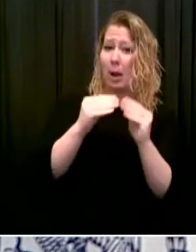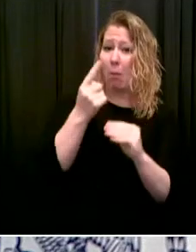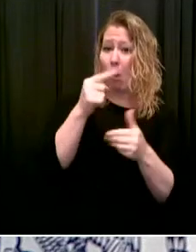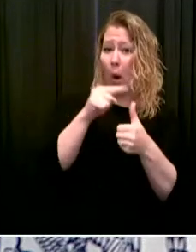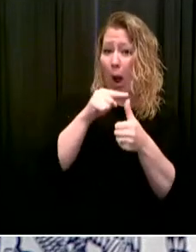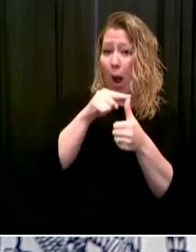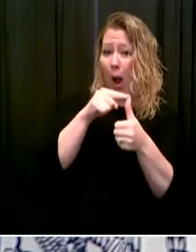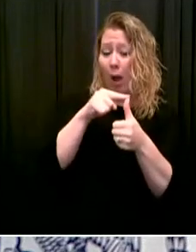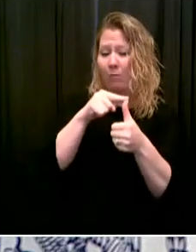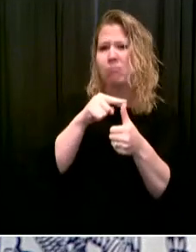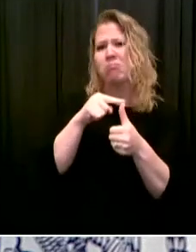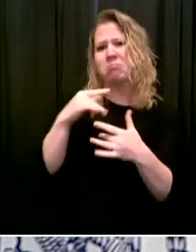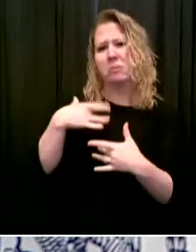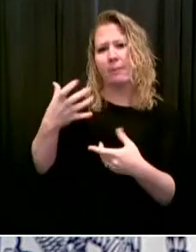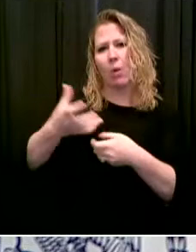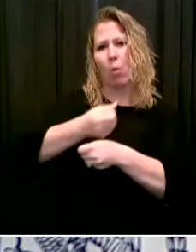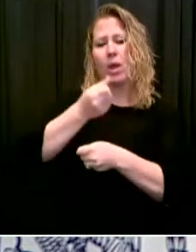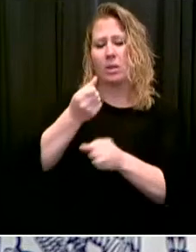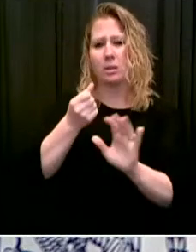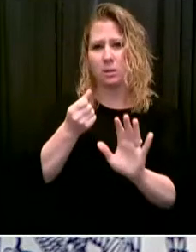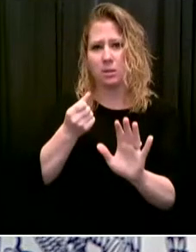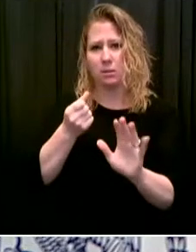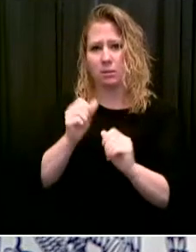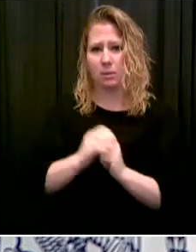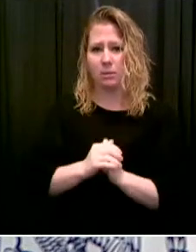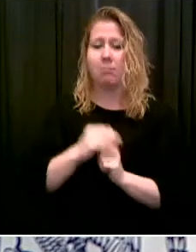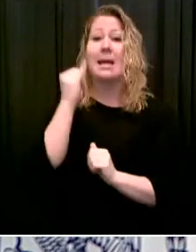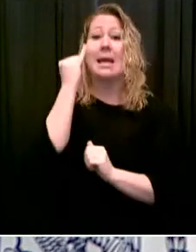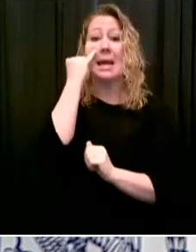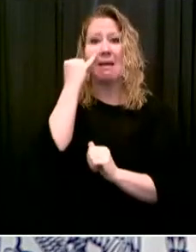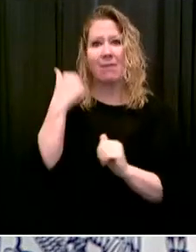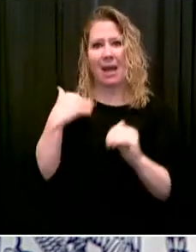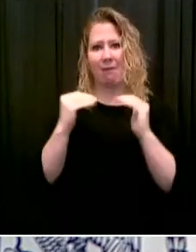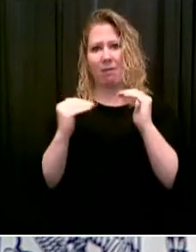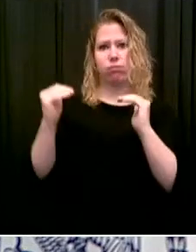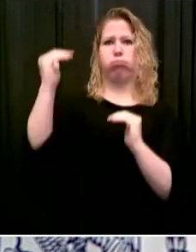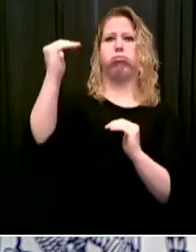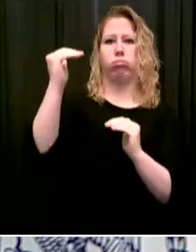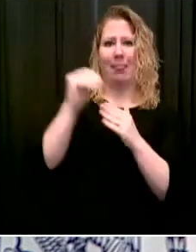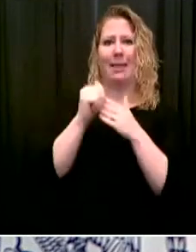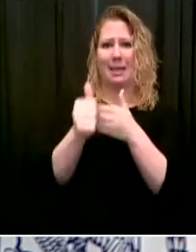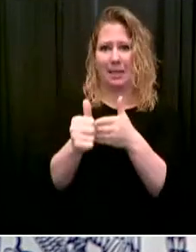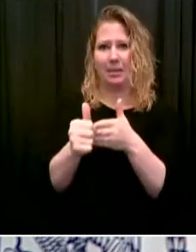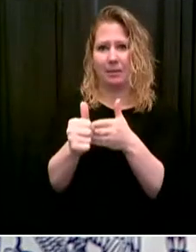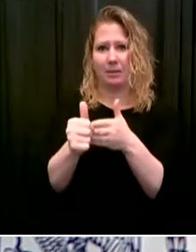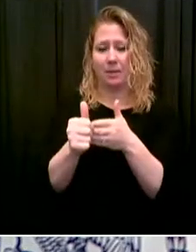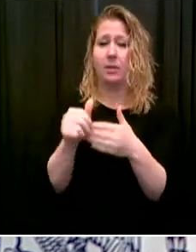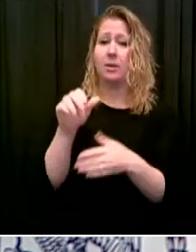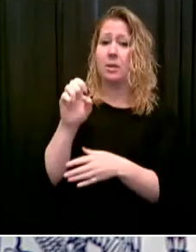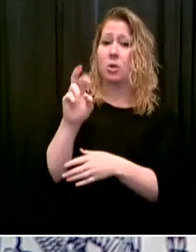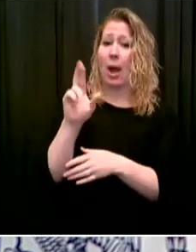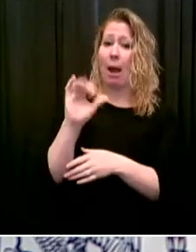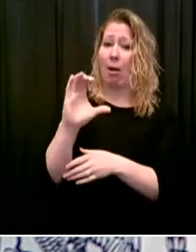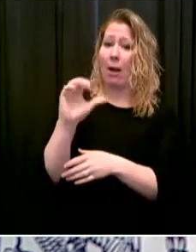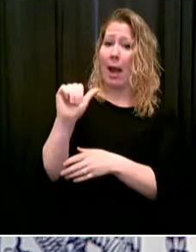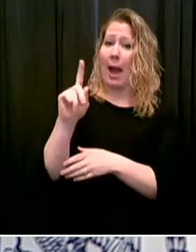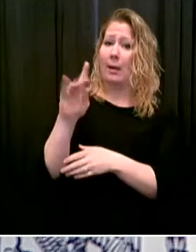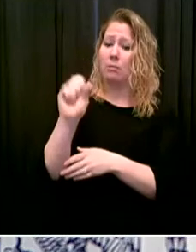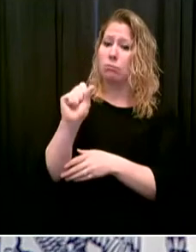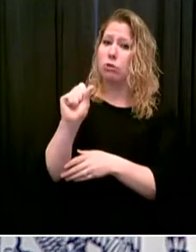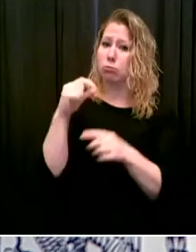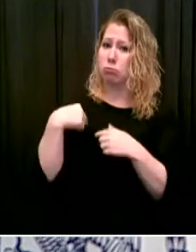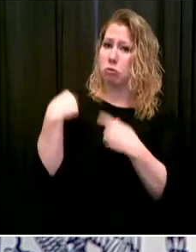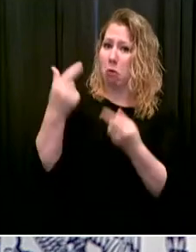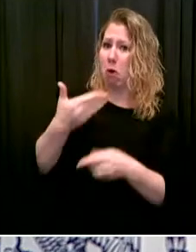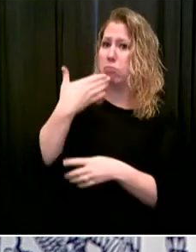margin. We certainly see that here. Eric Adams had a really good night. That said, yesterday I identified 3